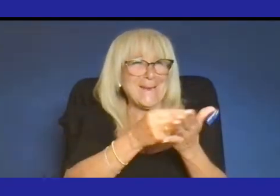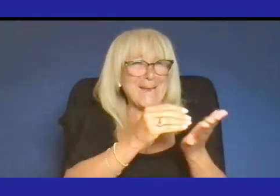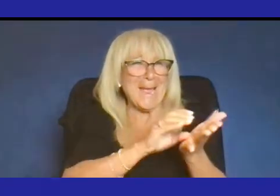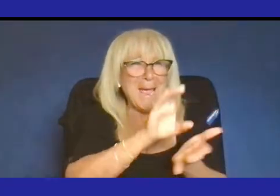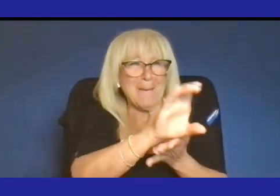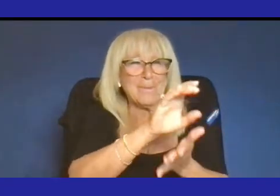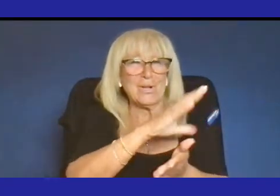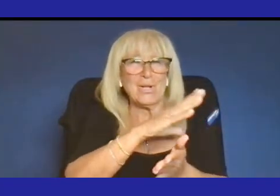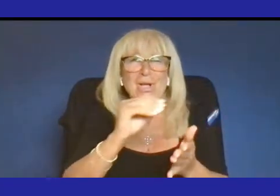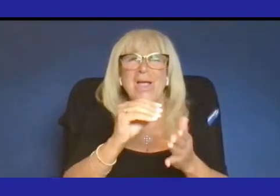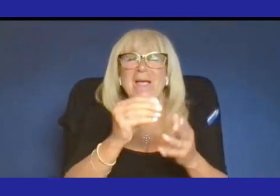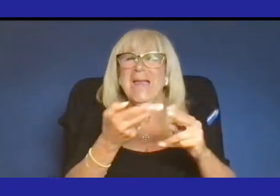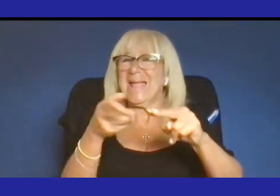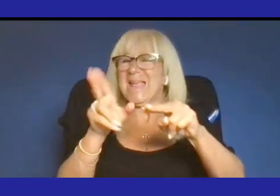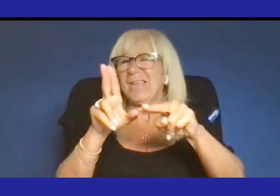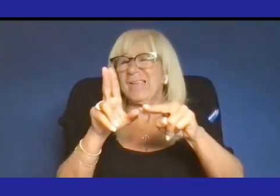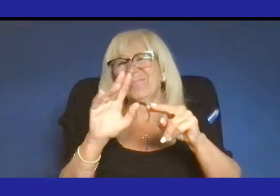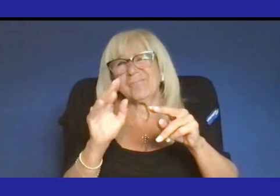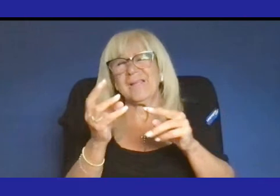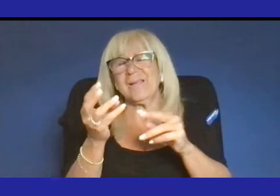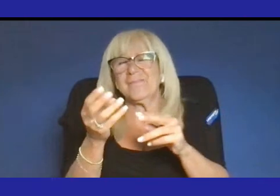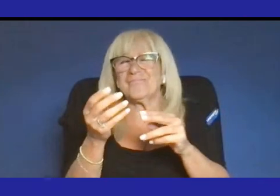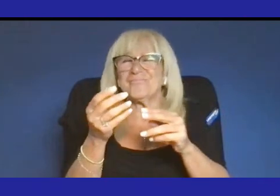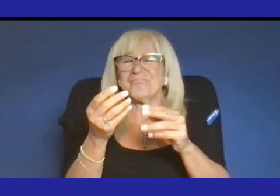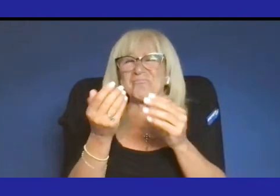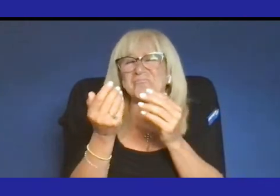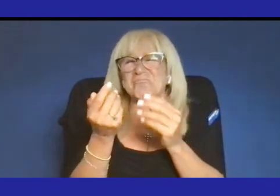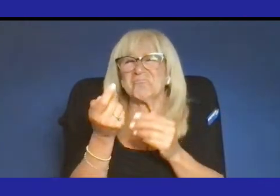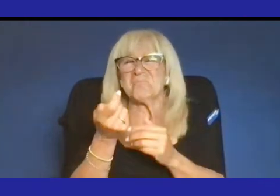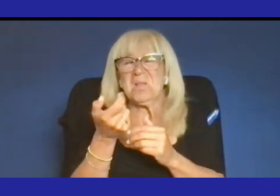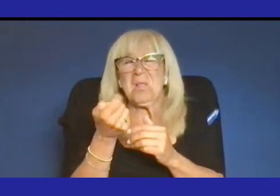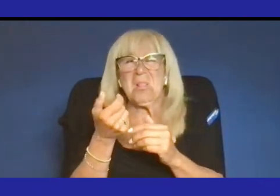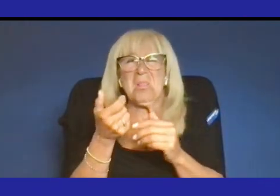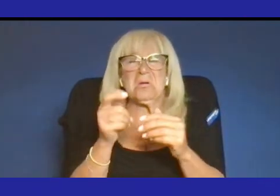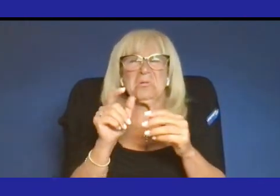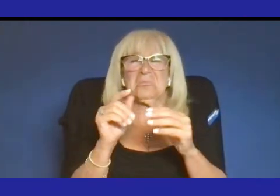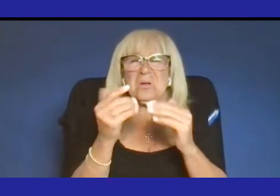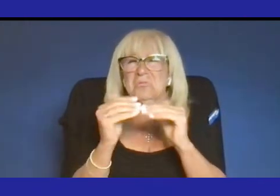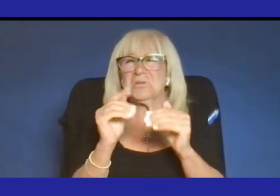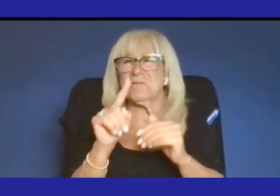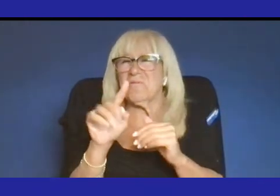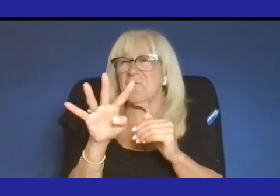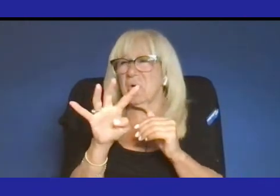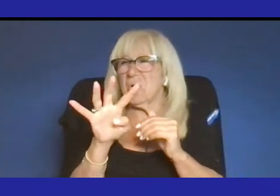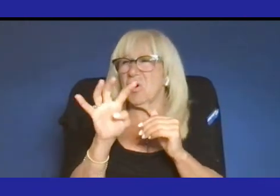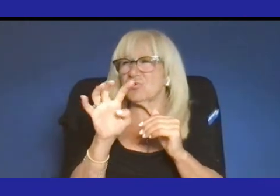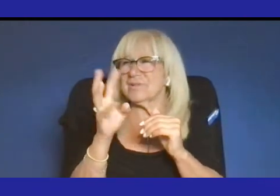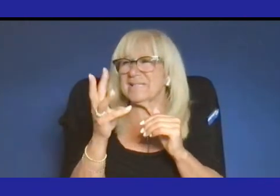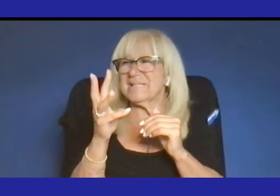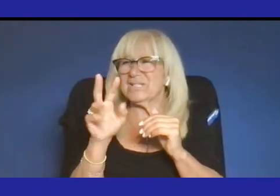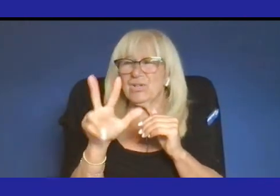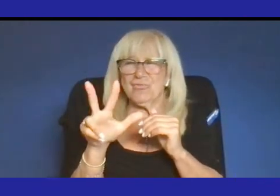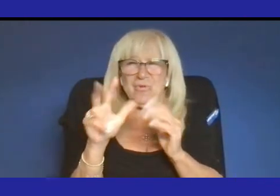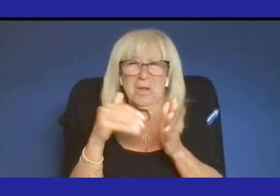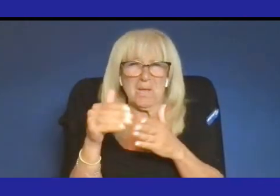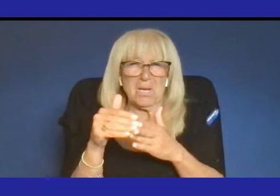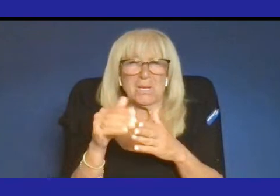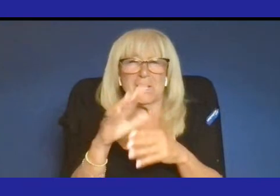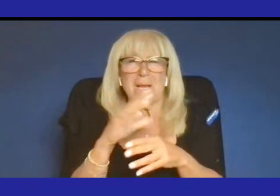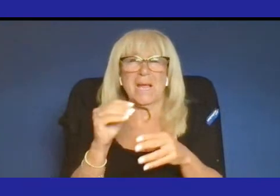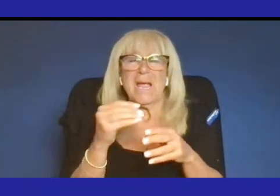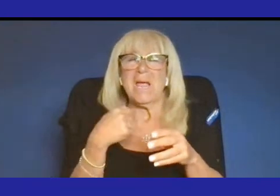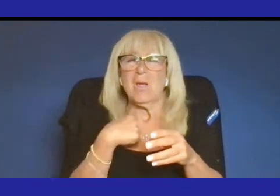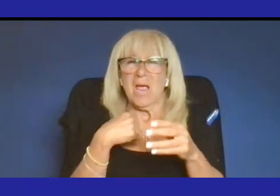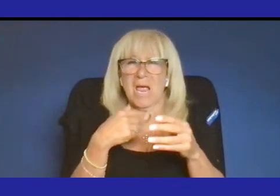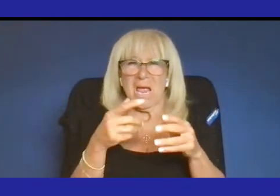slight increase from the previous year of $467 million. For the status of our bond portfolio, we have 10 projects in